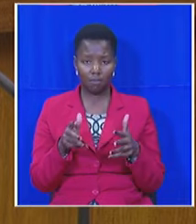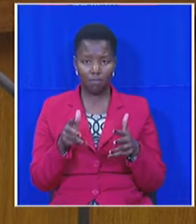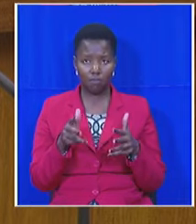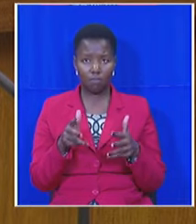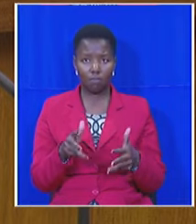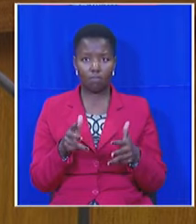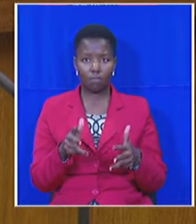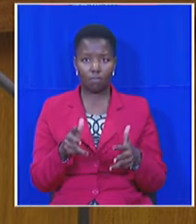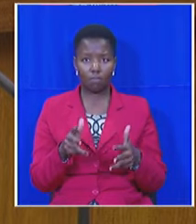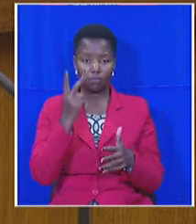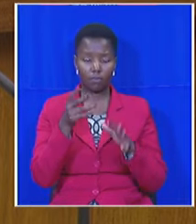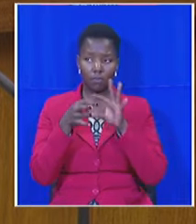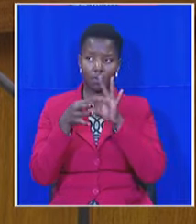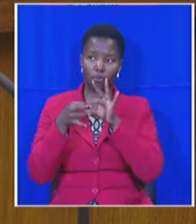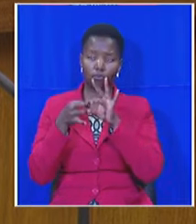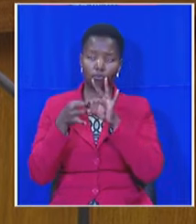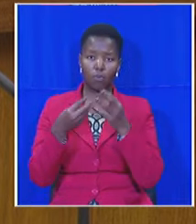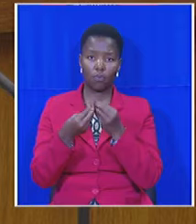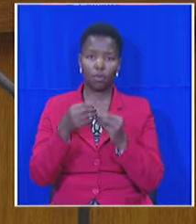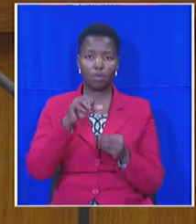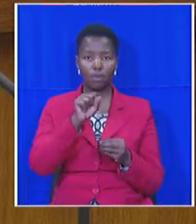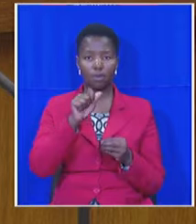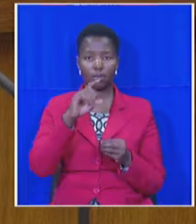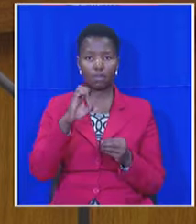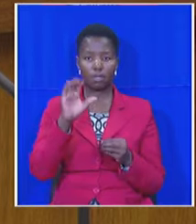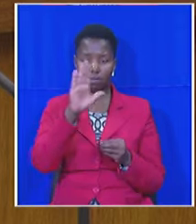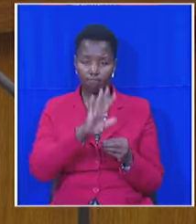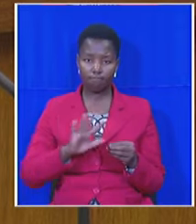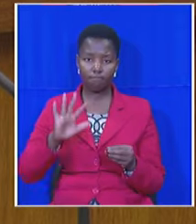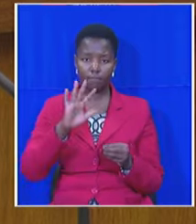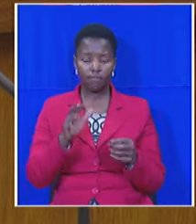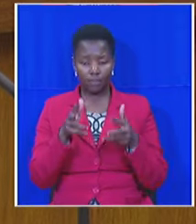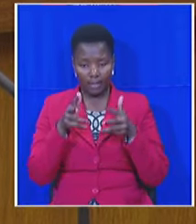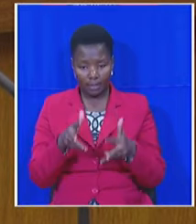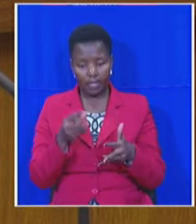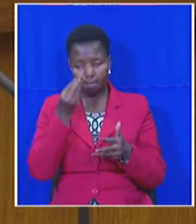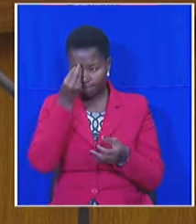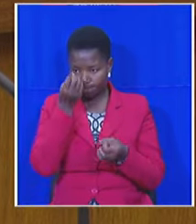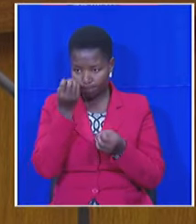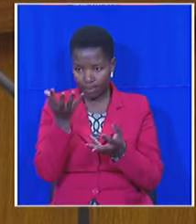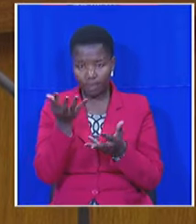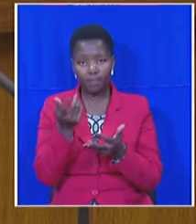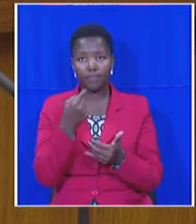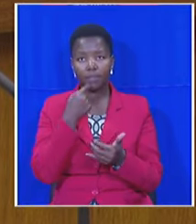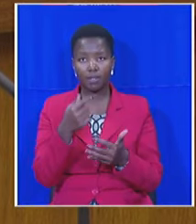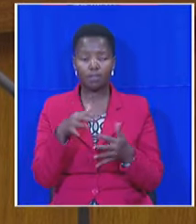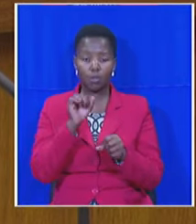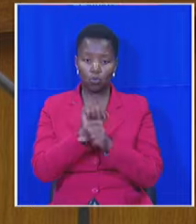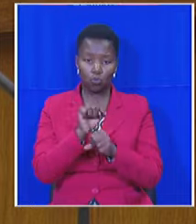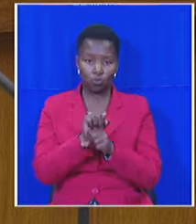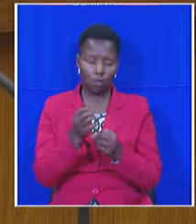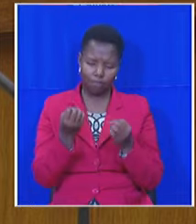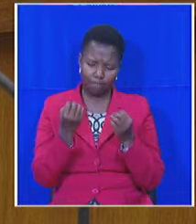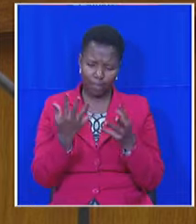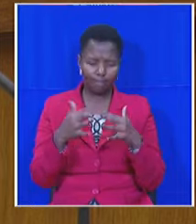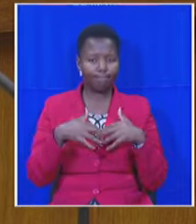our relationship with the SADC region, I can tell you that we will be creating lots and lots of jobs.